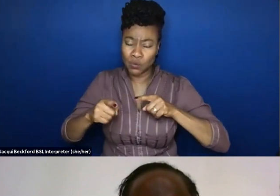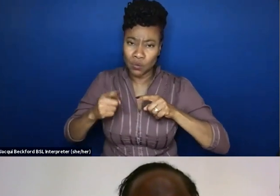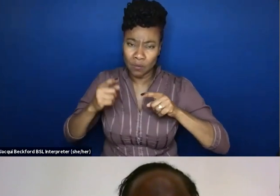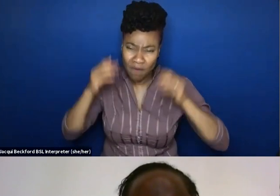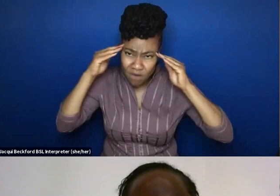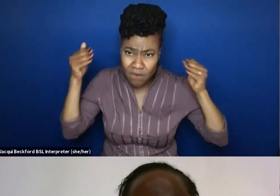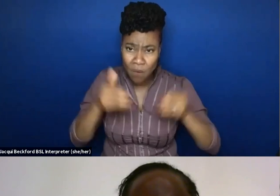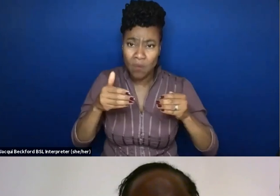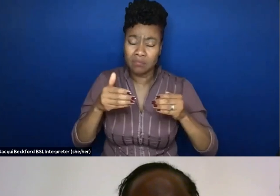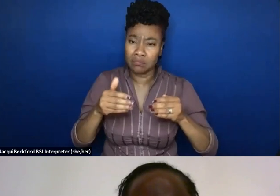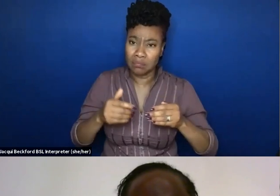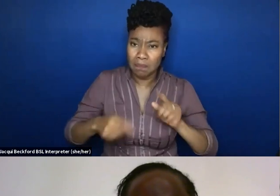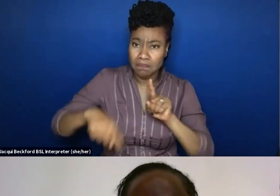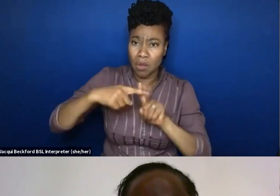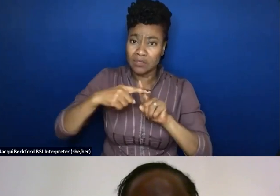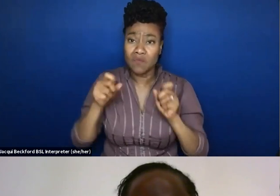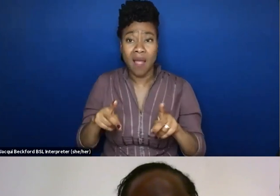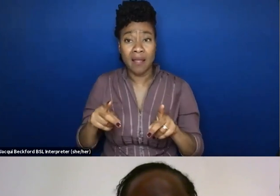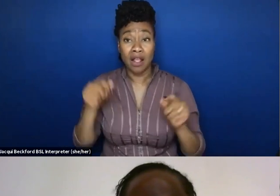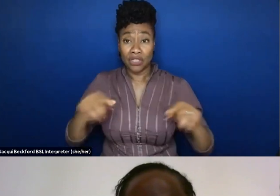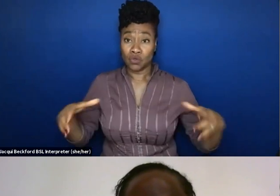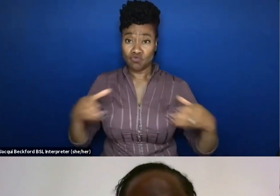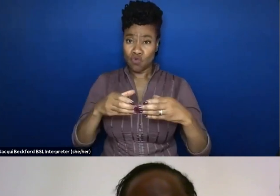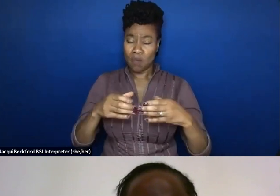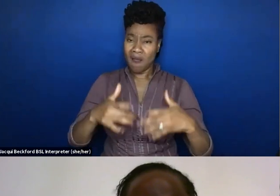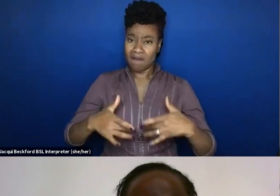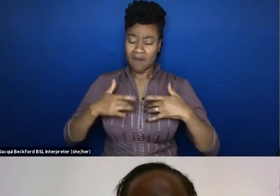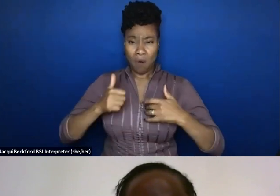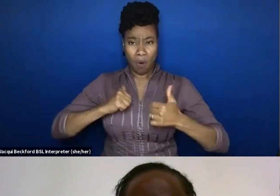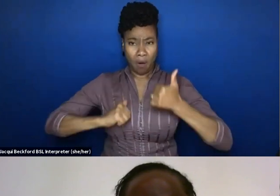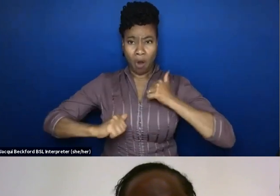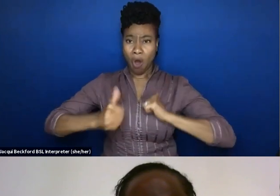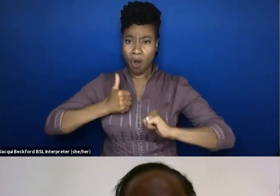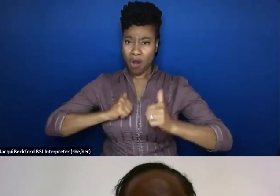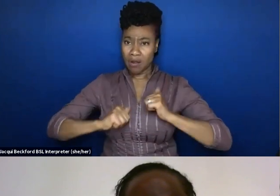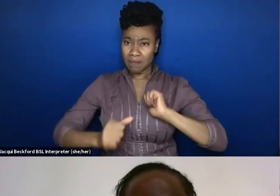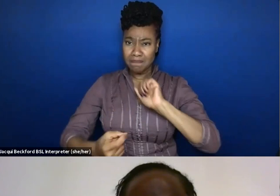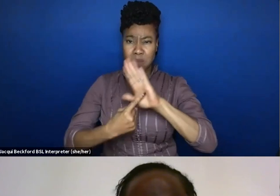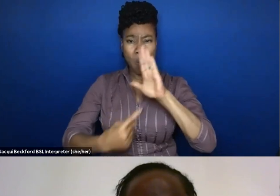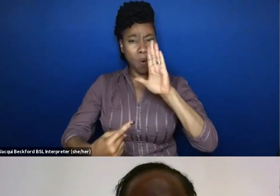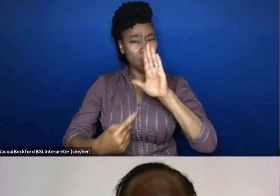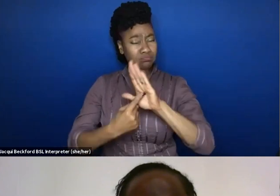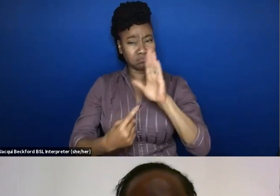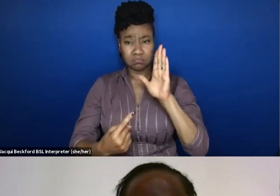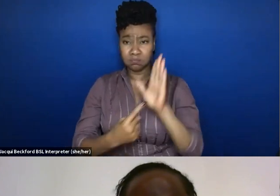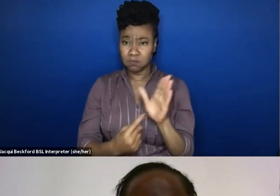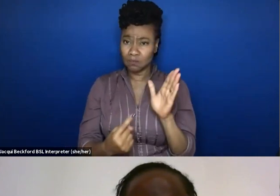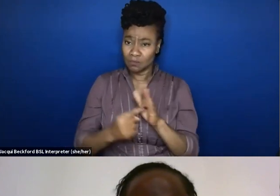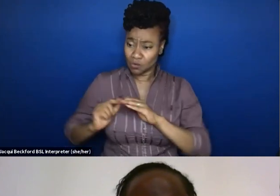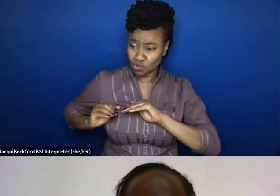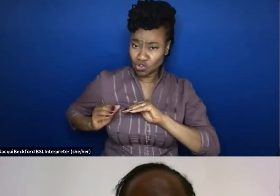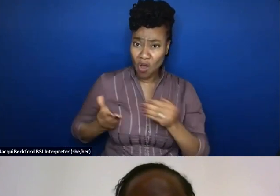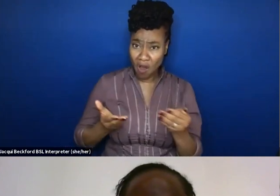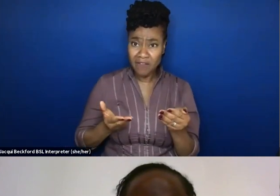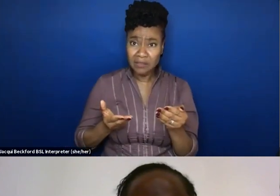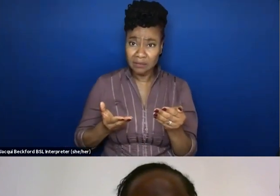I feel honoured to be a part of this group. I think it's a really, really important and vital service that we're